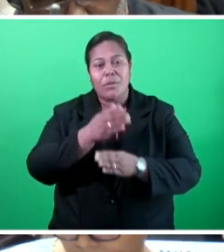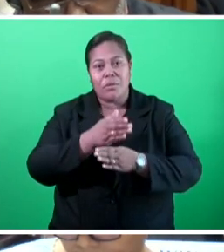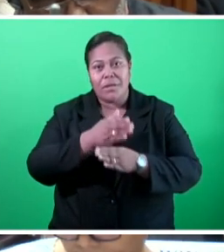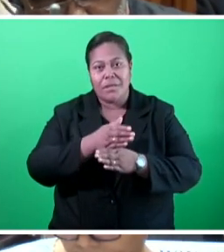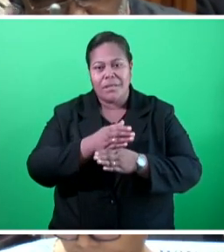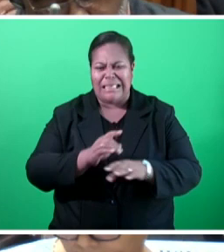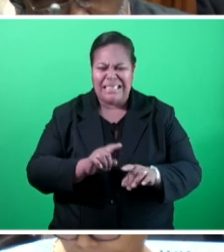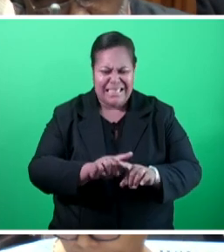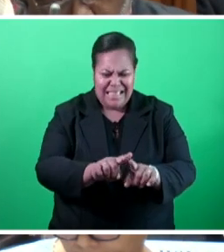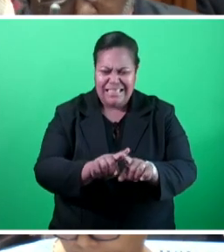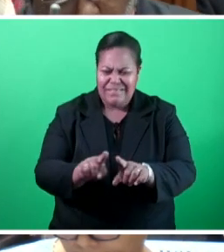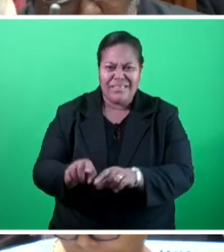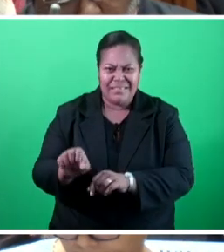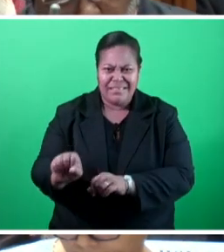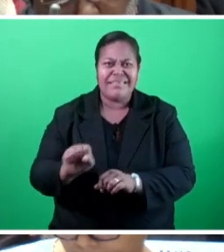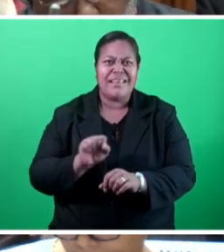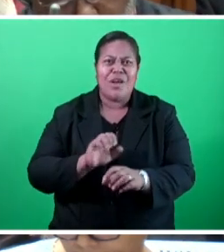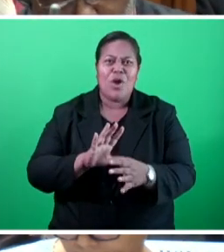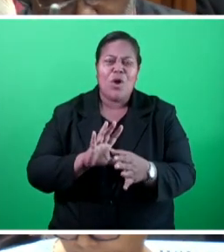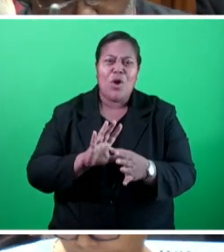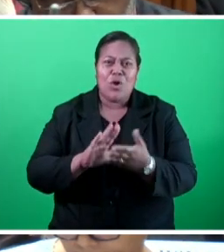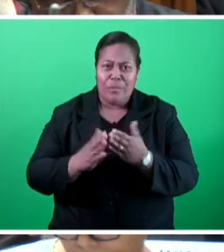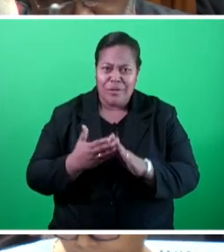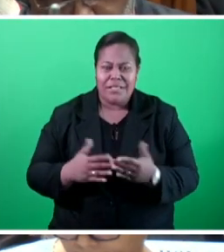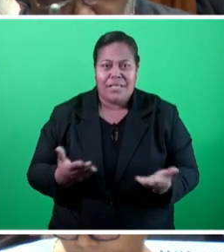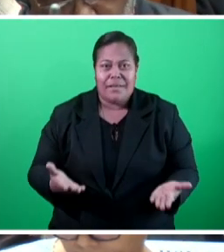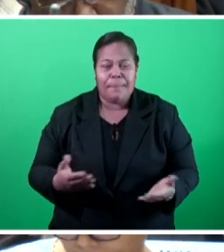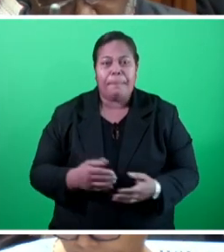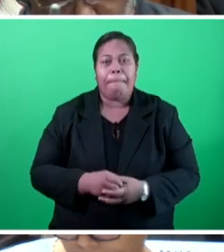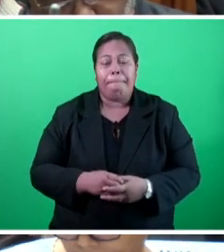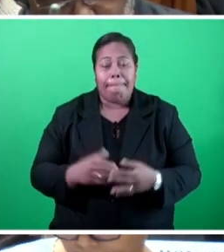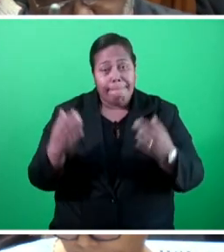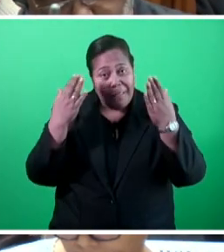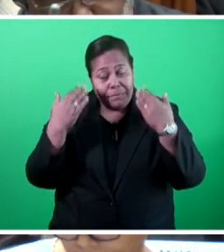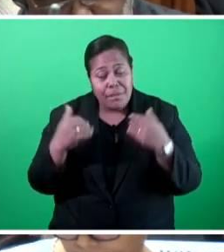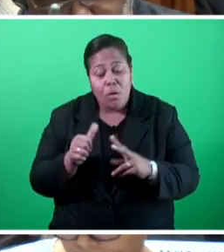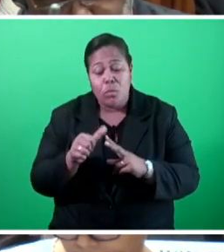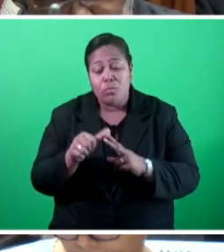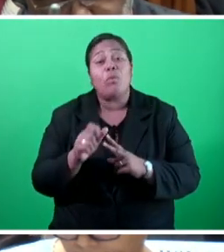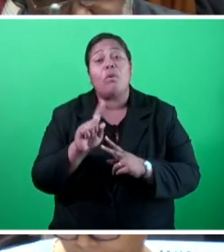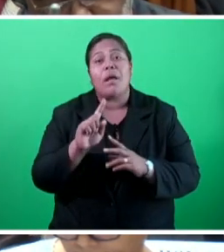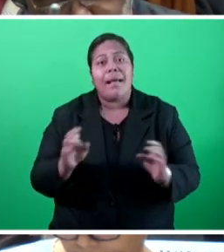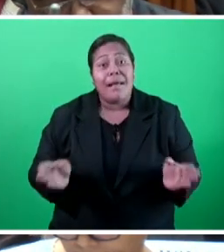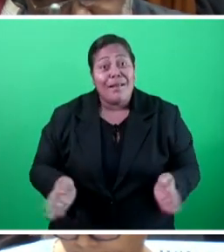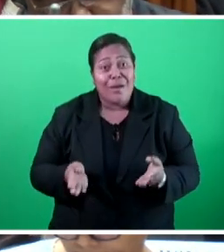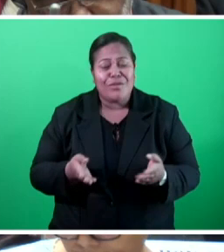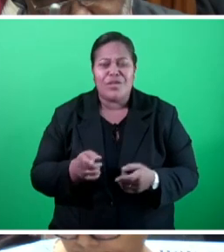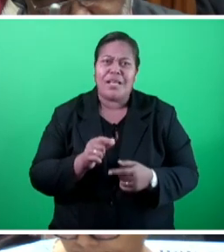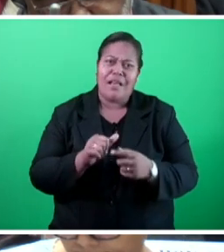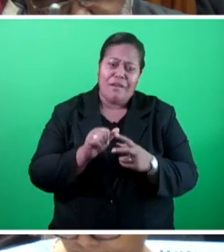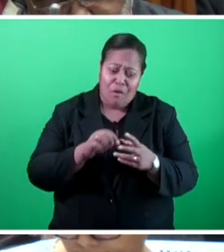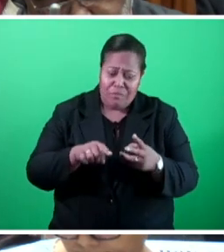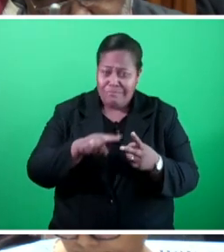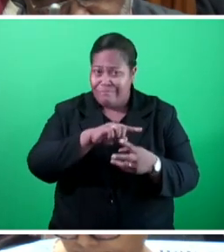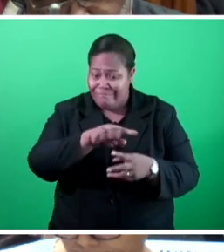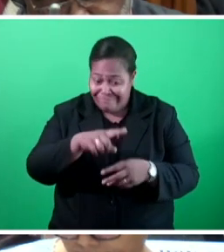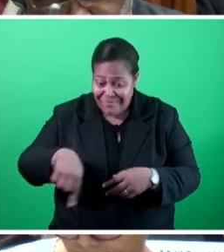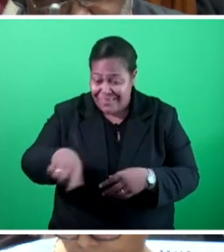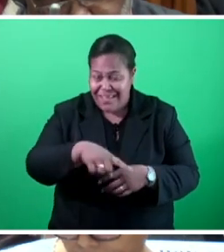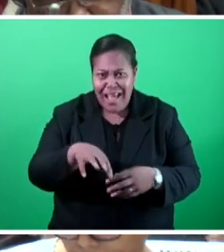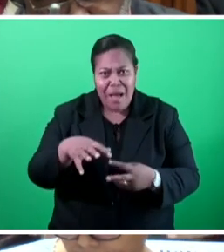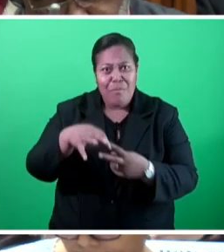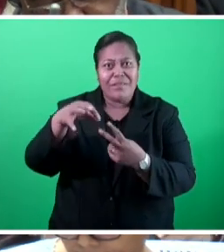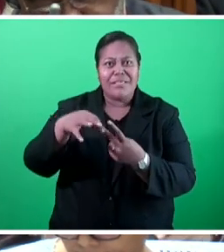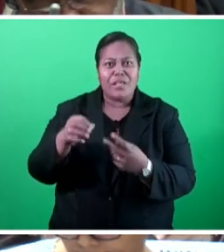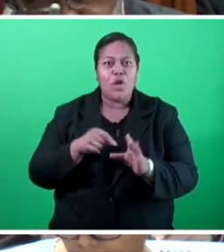communities. Mr. Speaker, sir, it is also imperative for those appointed are youth leaders who have